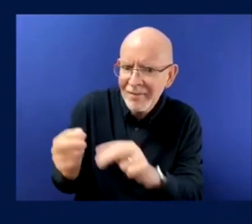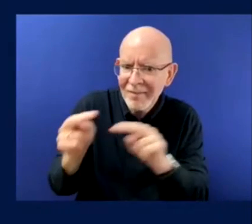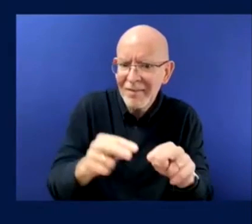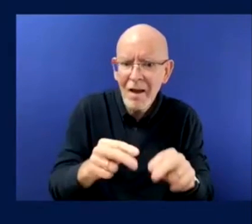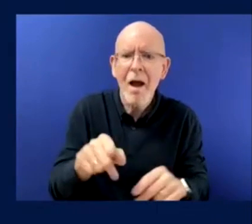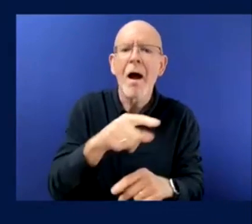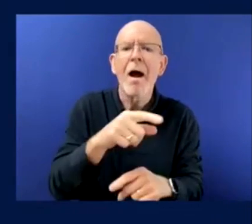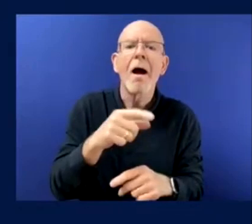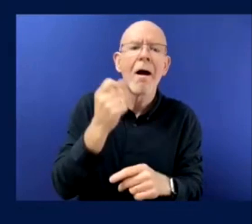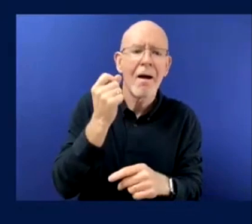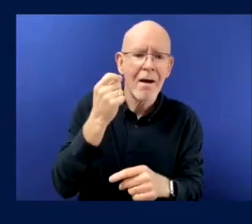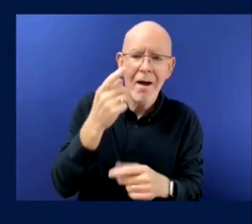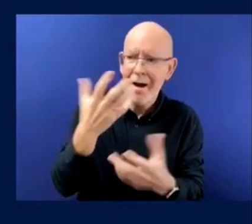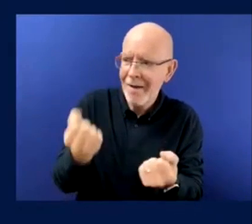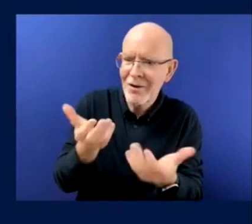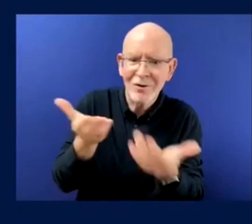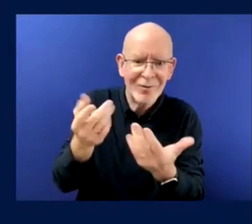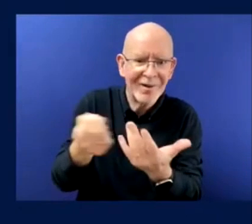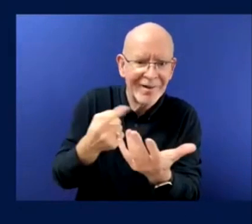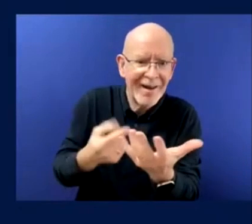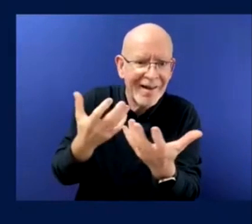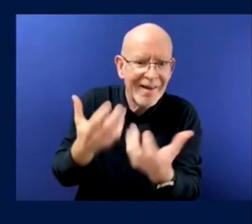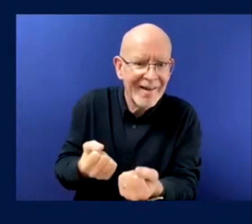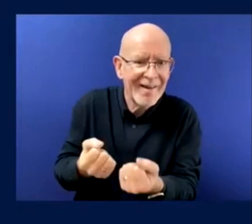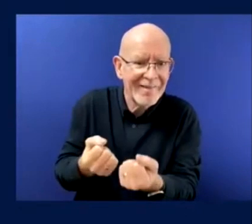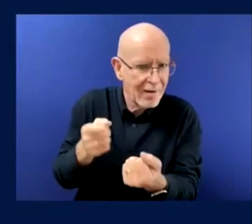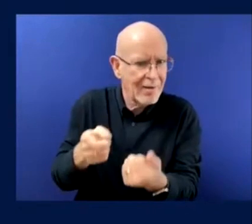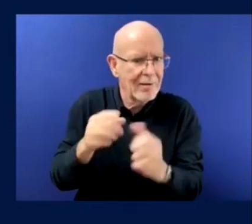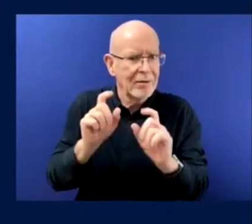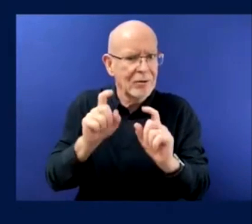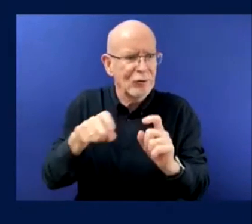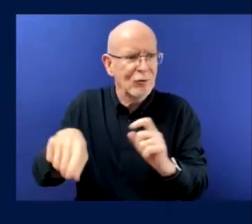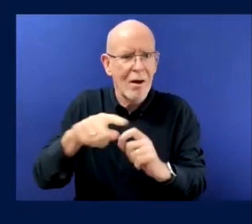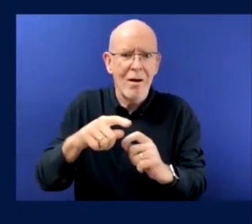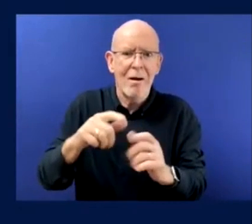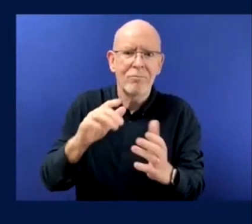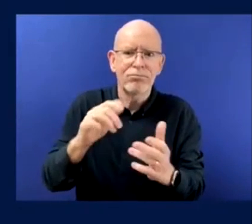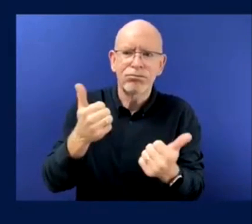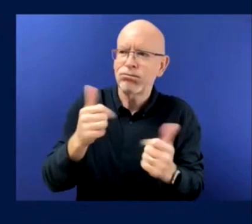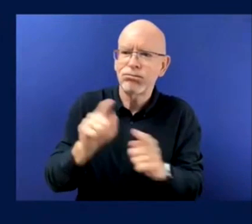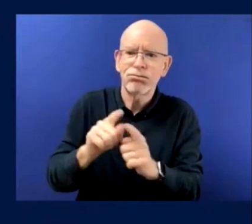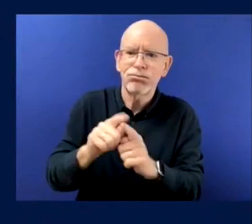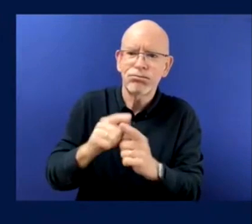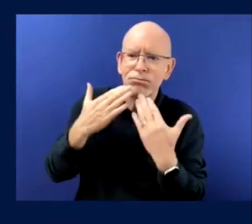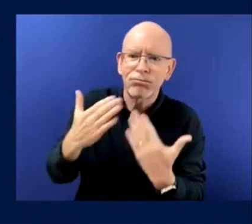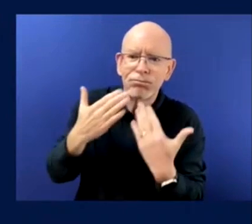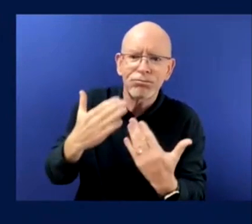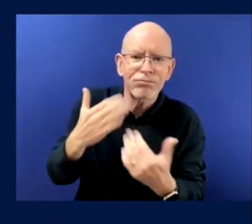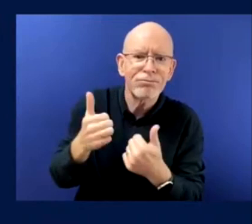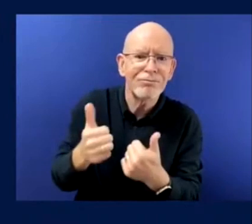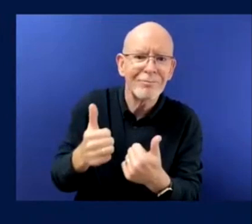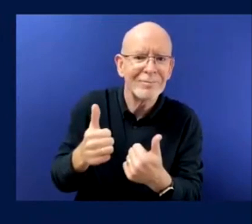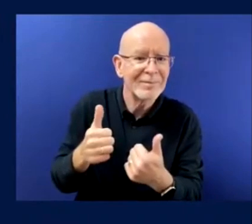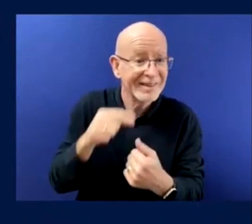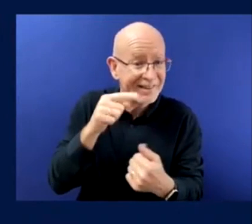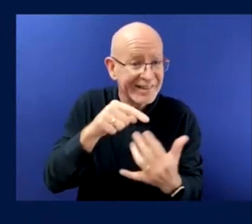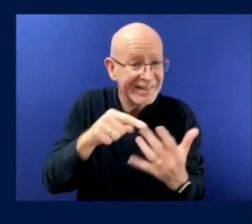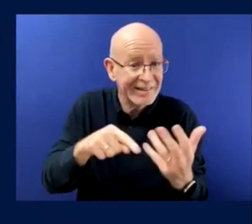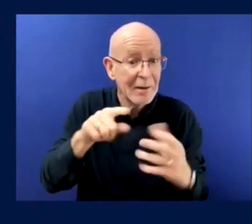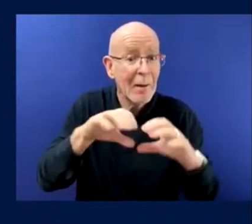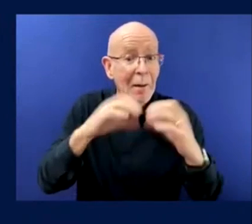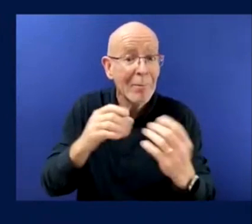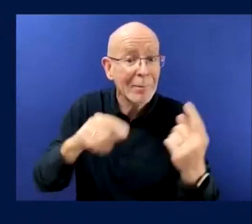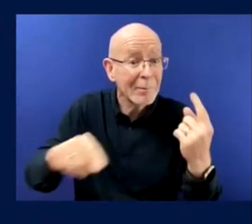has supported non-visibly disabled fans and spectators. These kind of changes, giving this visibility